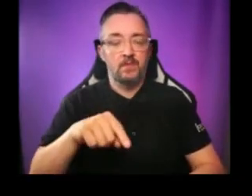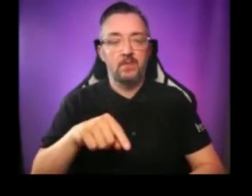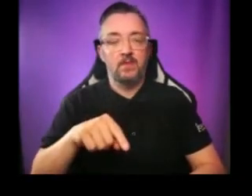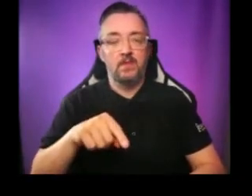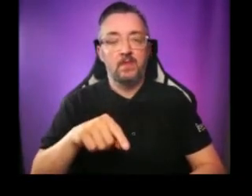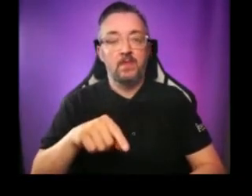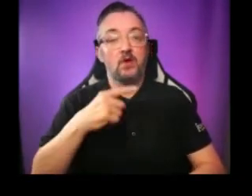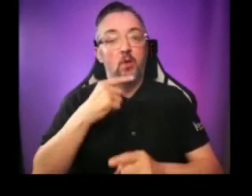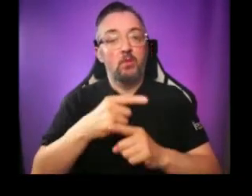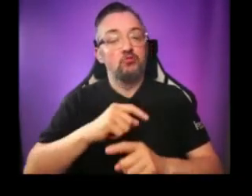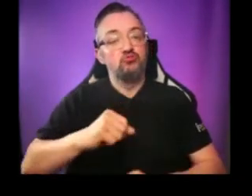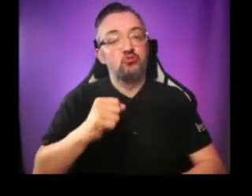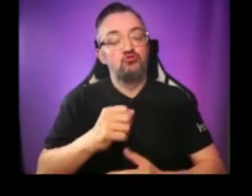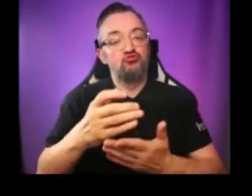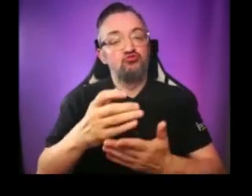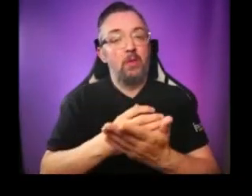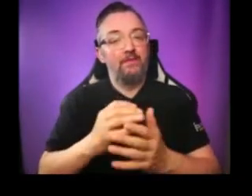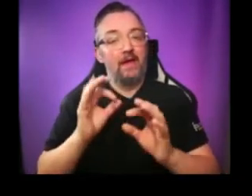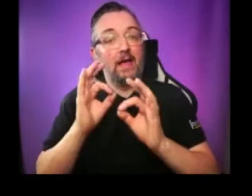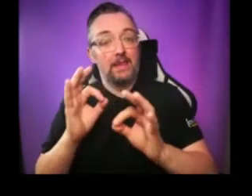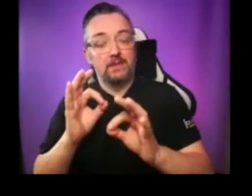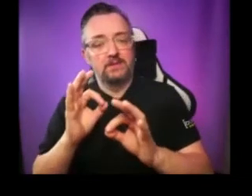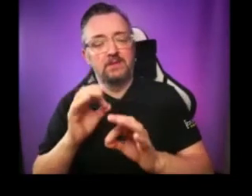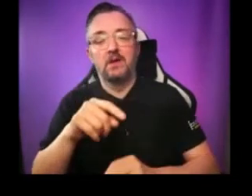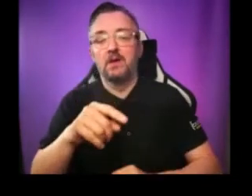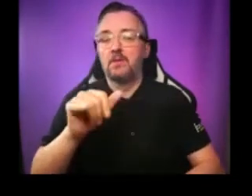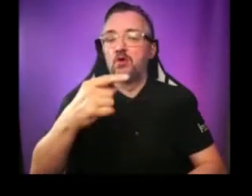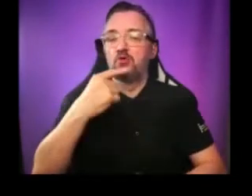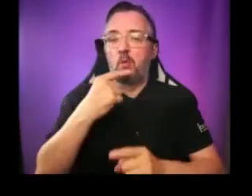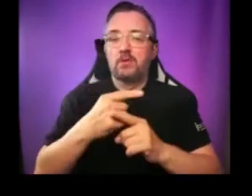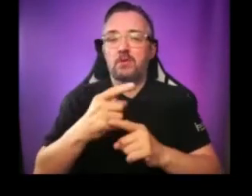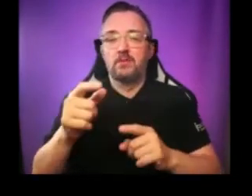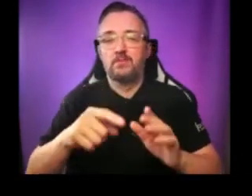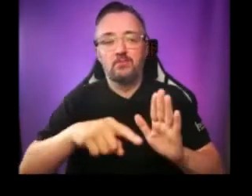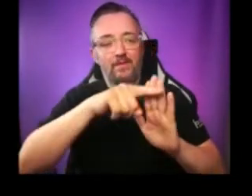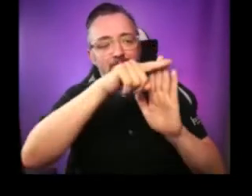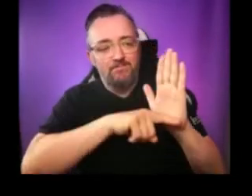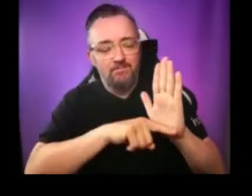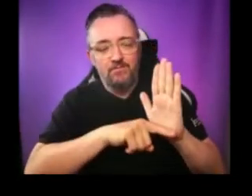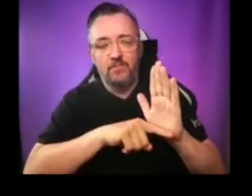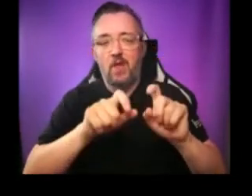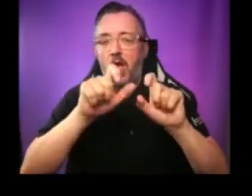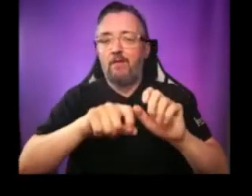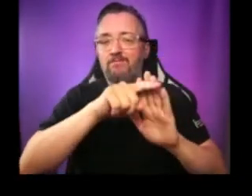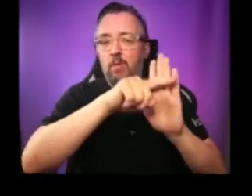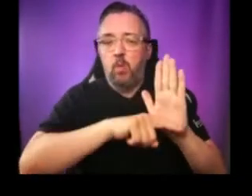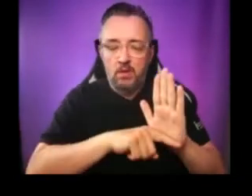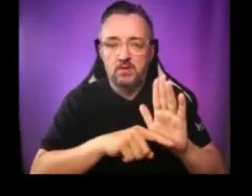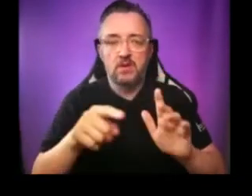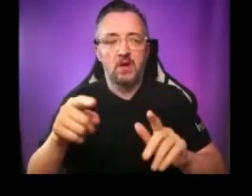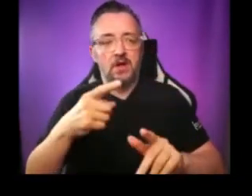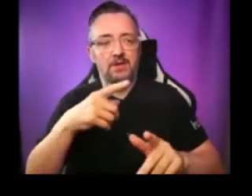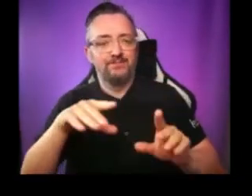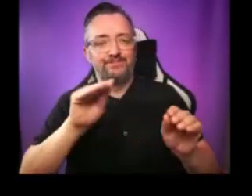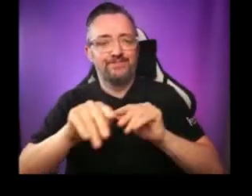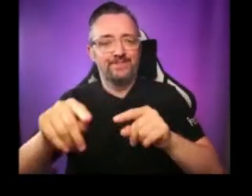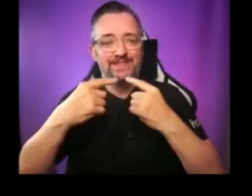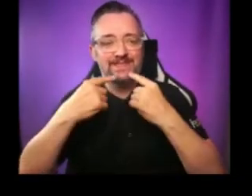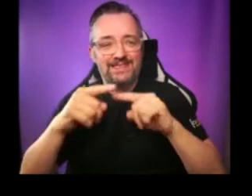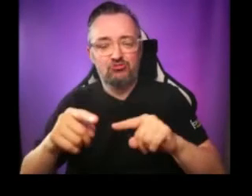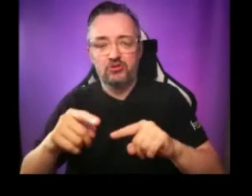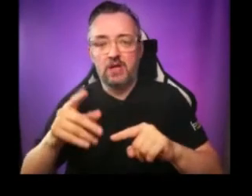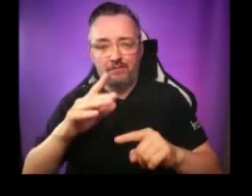for Excellence a bit more, if that's a new term for you. So this is if we think about the frameworks and learning outcomes that teachers are encouraged to hit in the